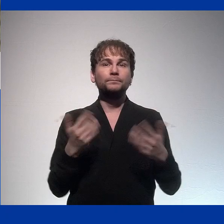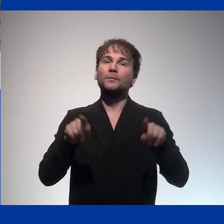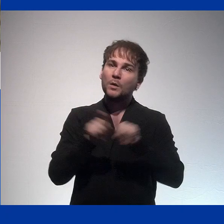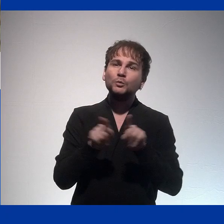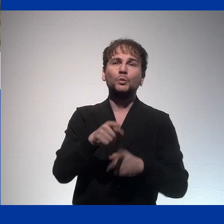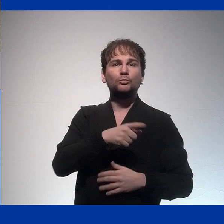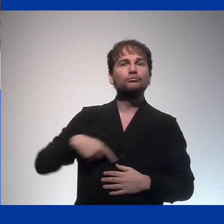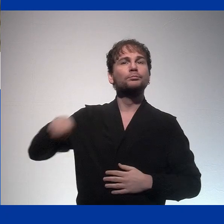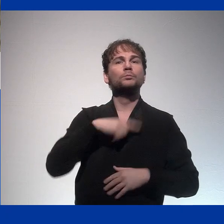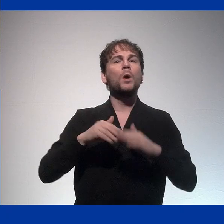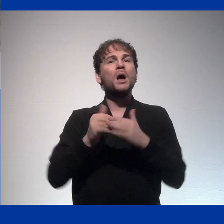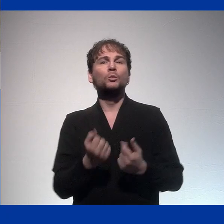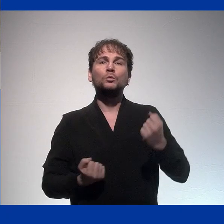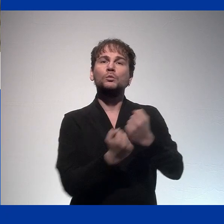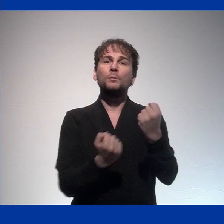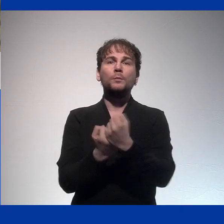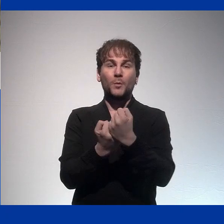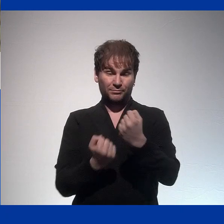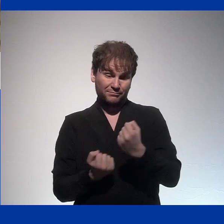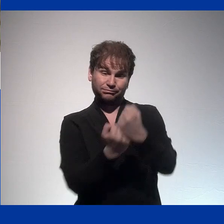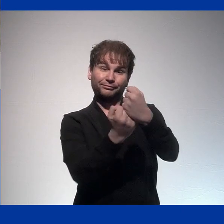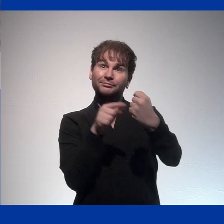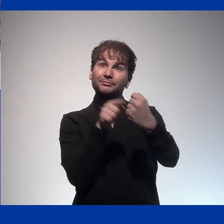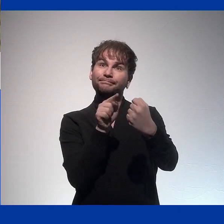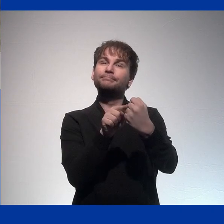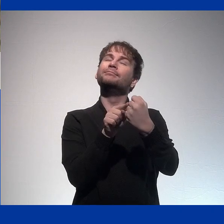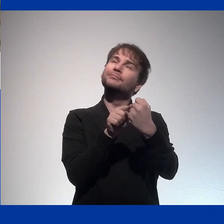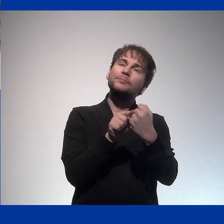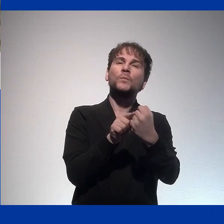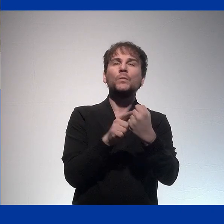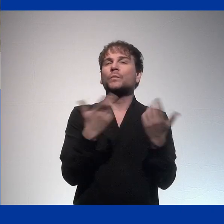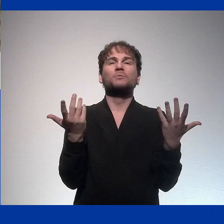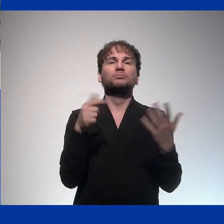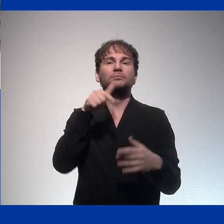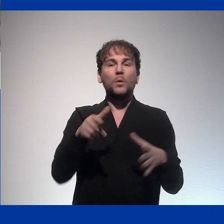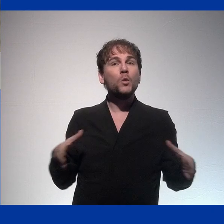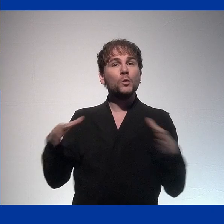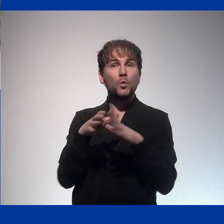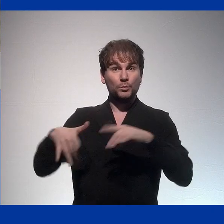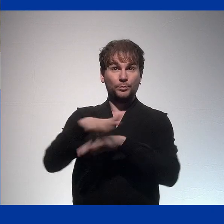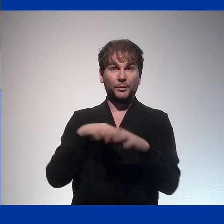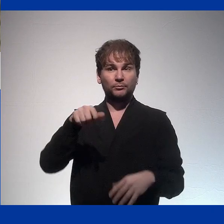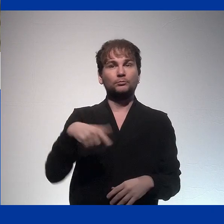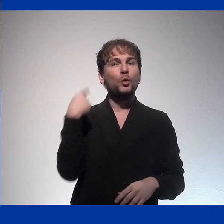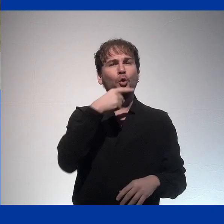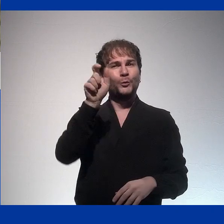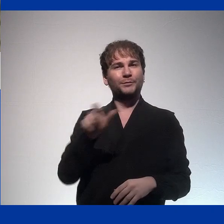beyond community of practice. And I think that is something that is quite necessarily, and I'm